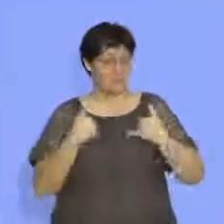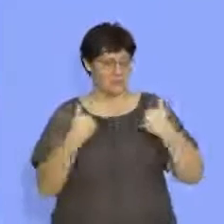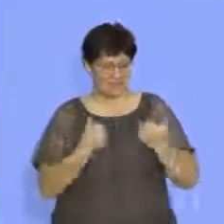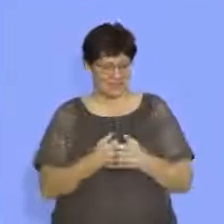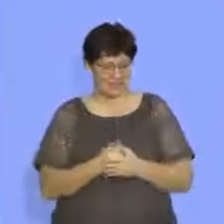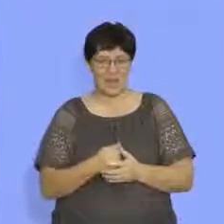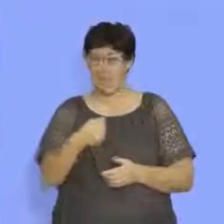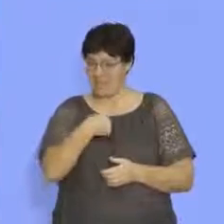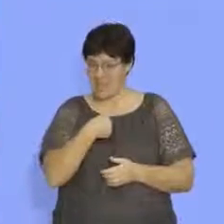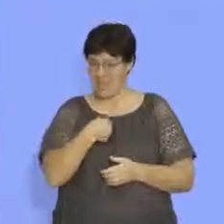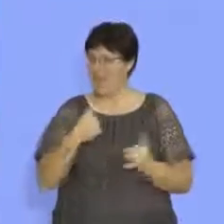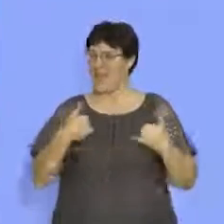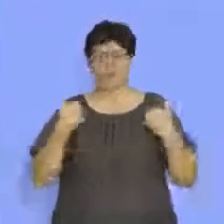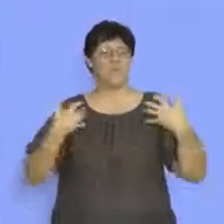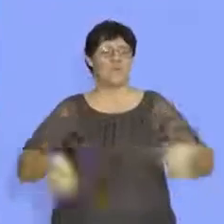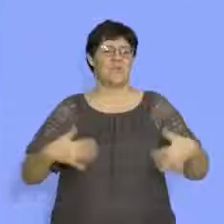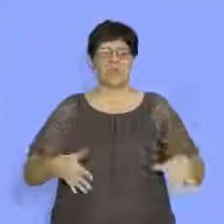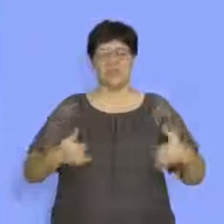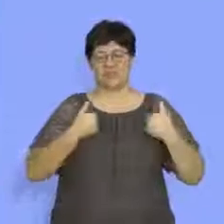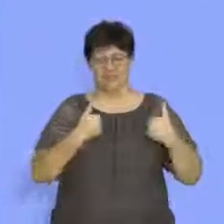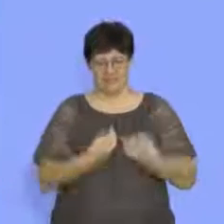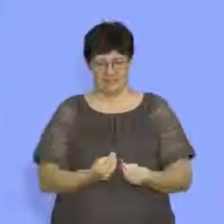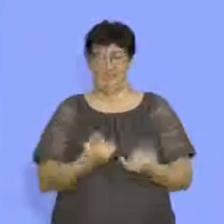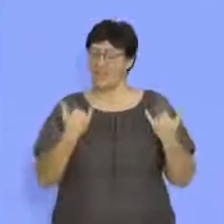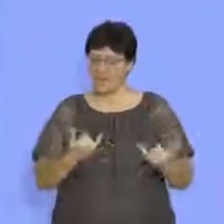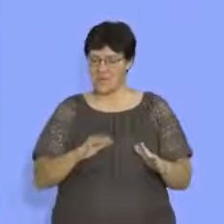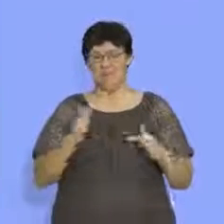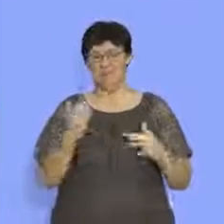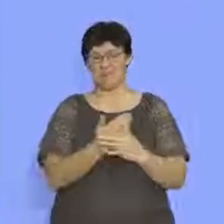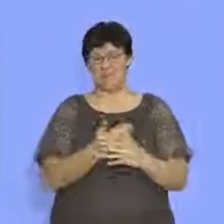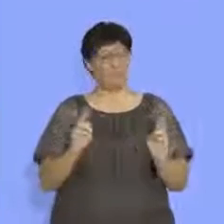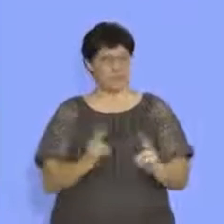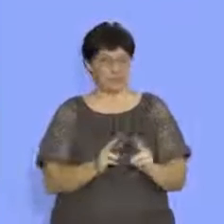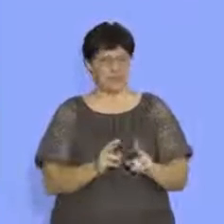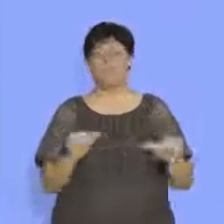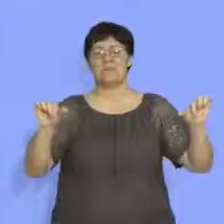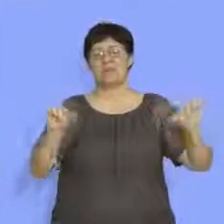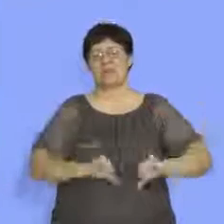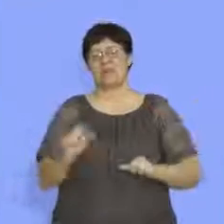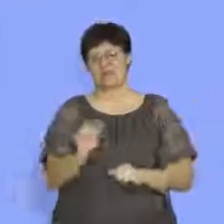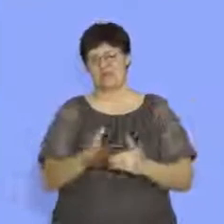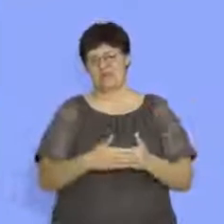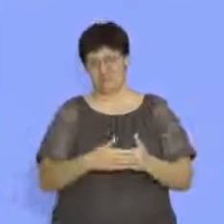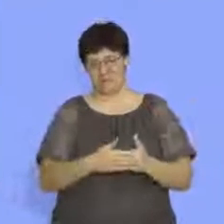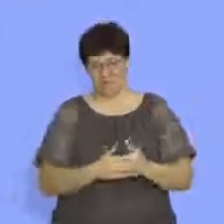I hope you are enjoying maths. I'm really having so much fun here. But for now, let's take a quick ad break